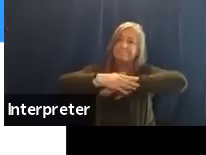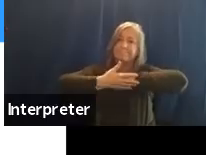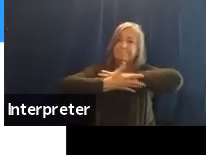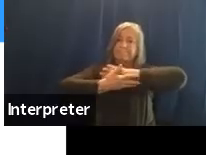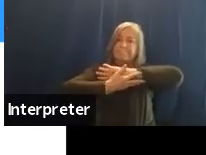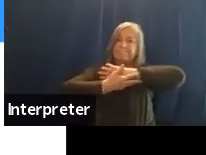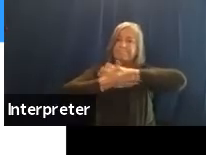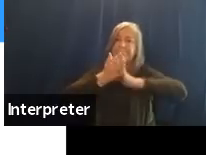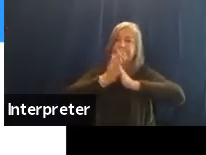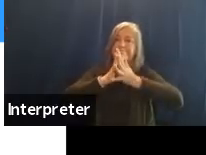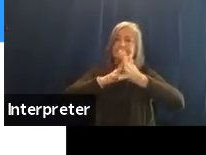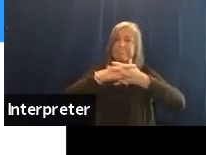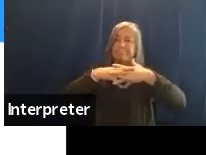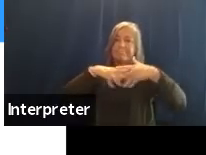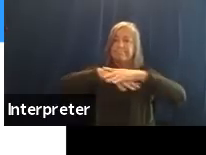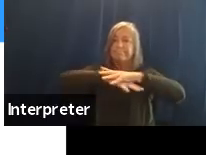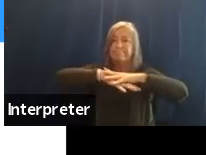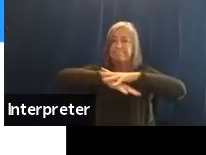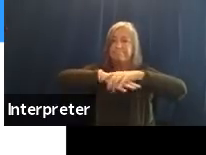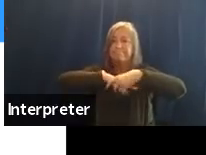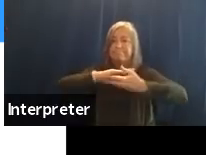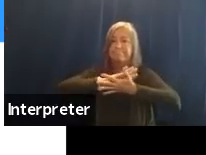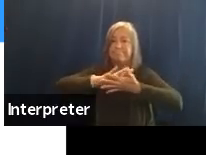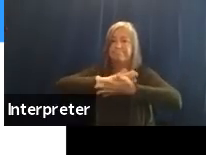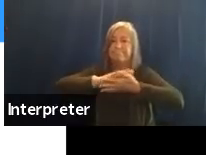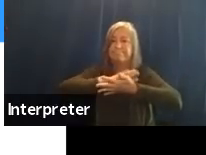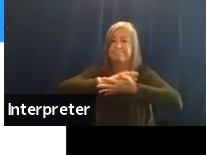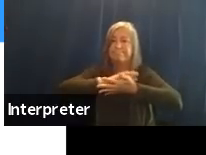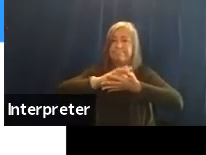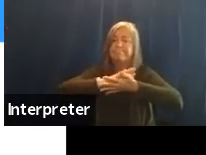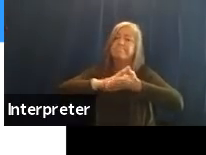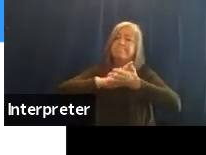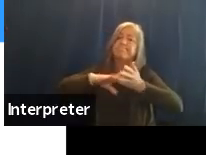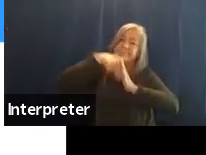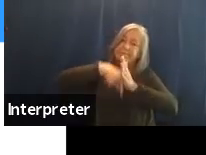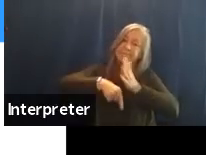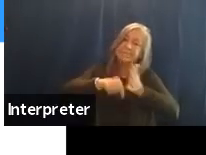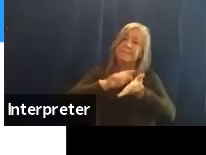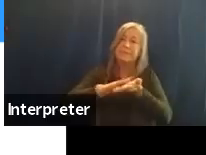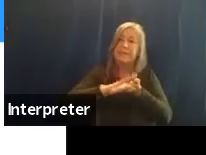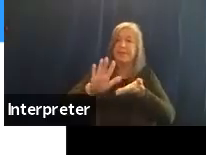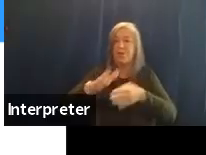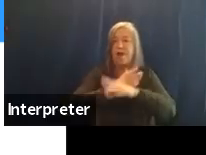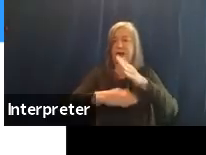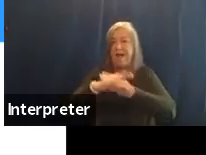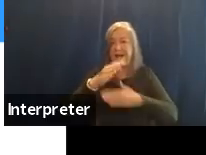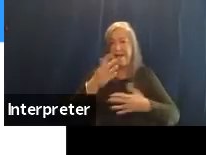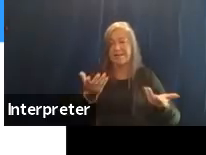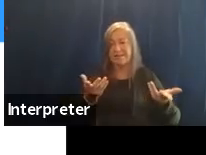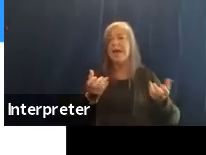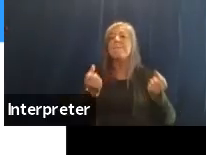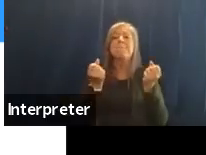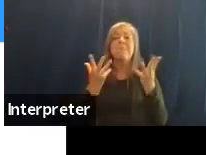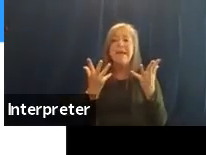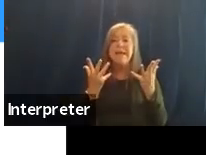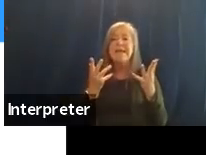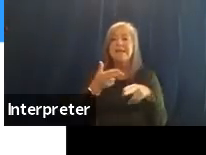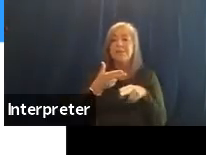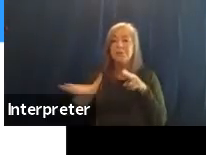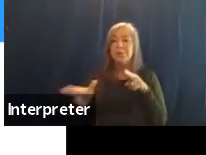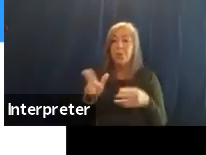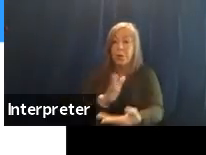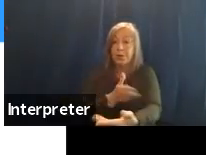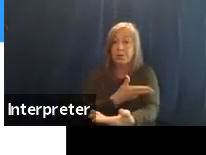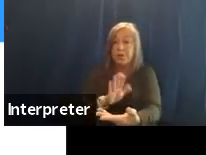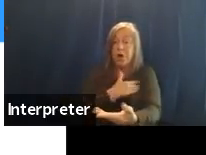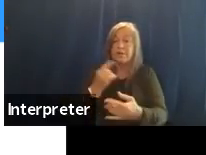songs that you can sing when you wash your hands, but Happy Birthday or Twinkle Twinkle Little Star works perfect. So that's just a good